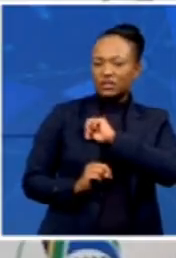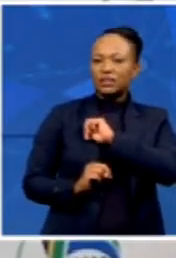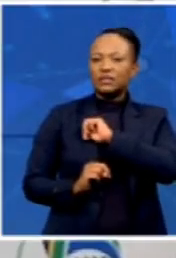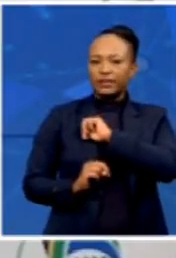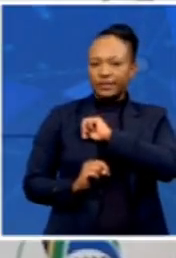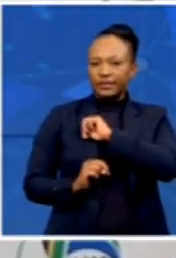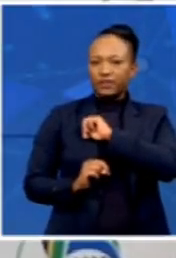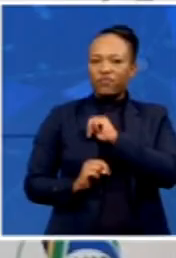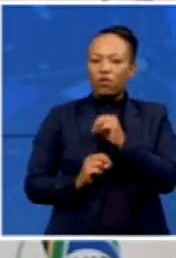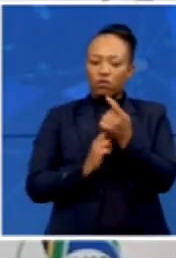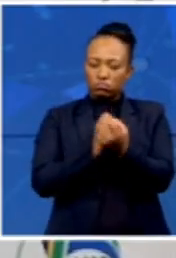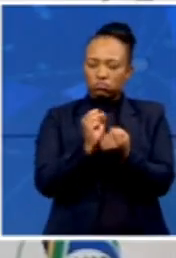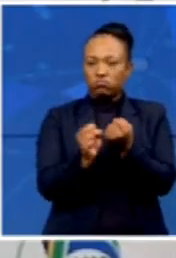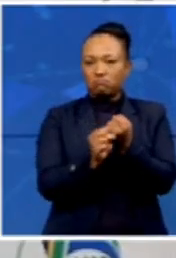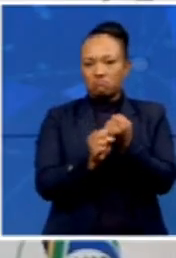from